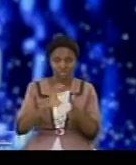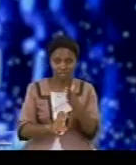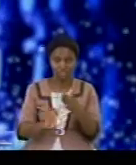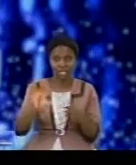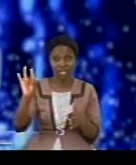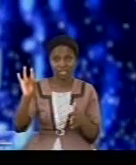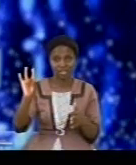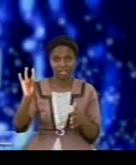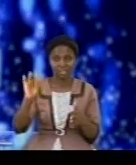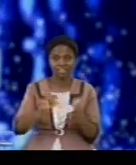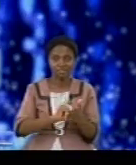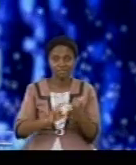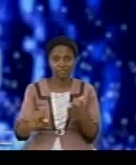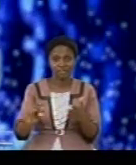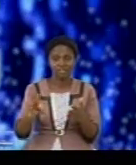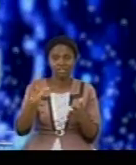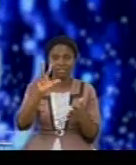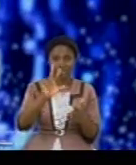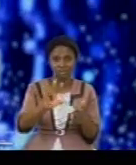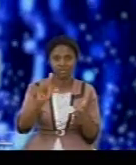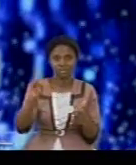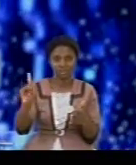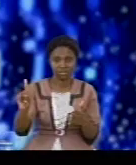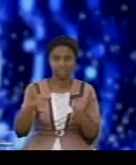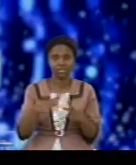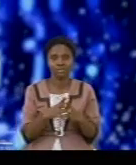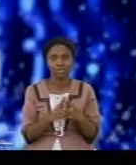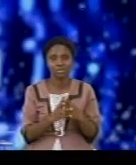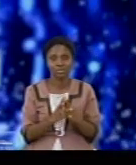8, we are reading from verse